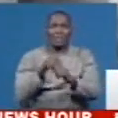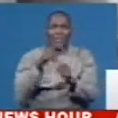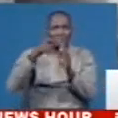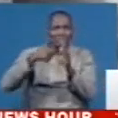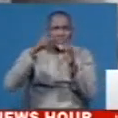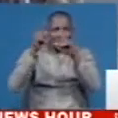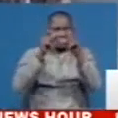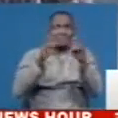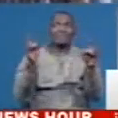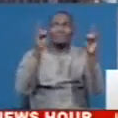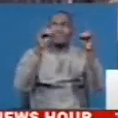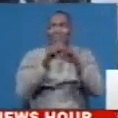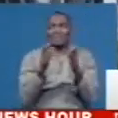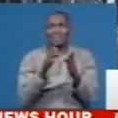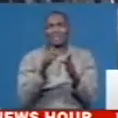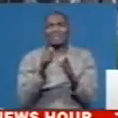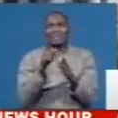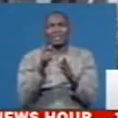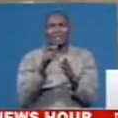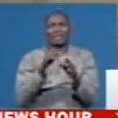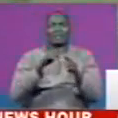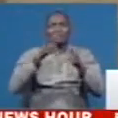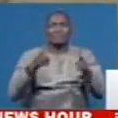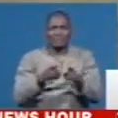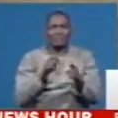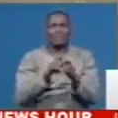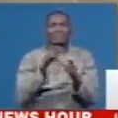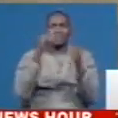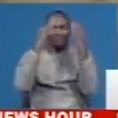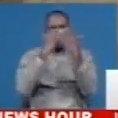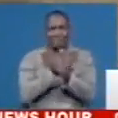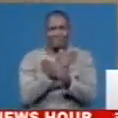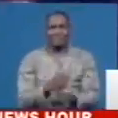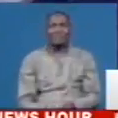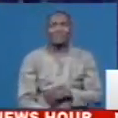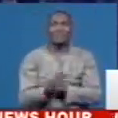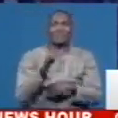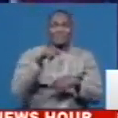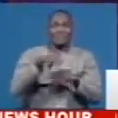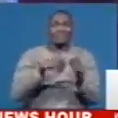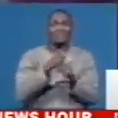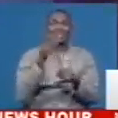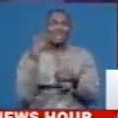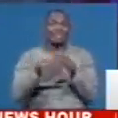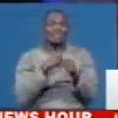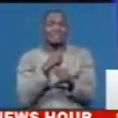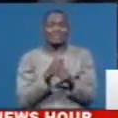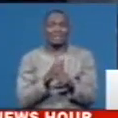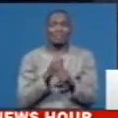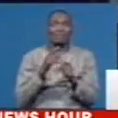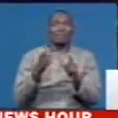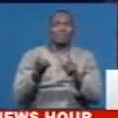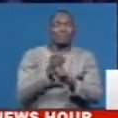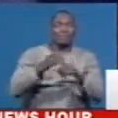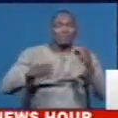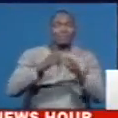a demonstration at Rabah al-Adawiyah Square in Cairo. In early 2017, the prosecutor in his